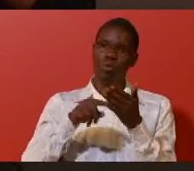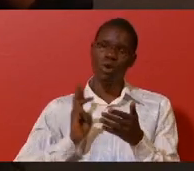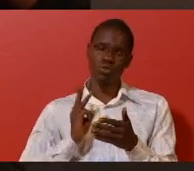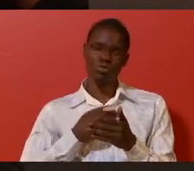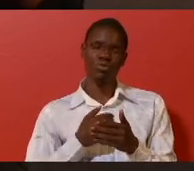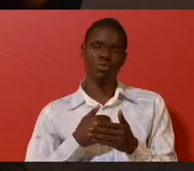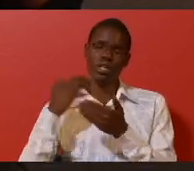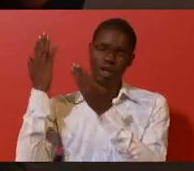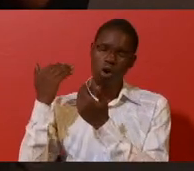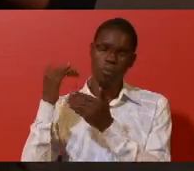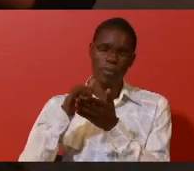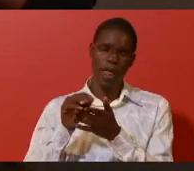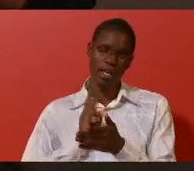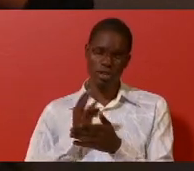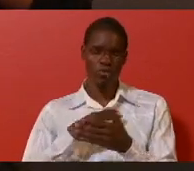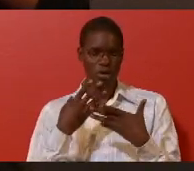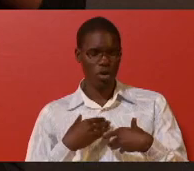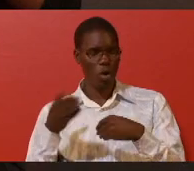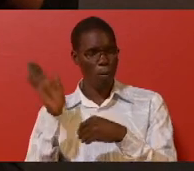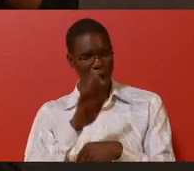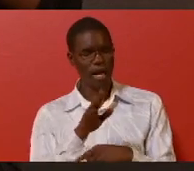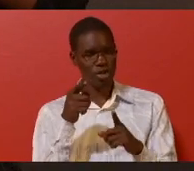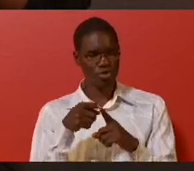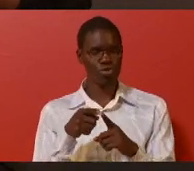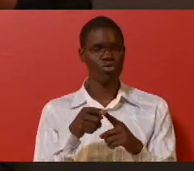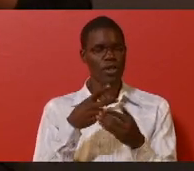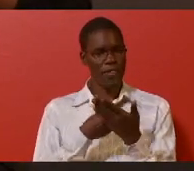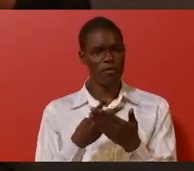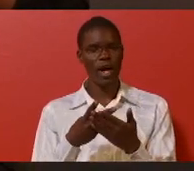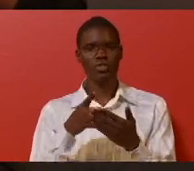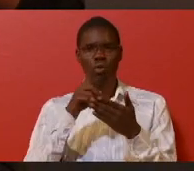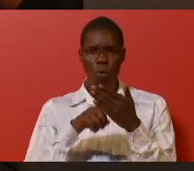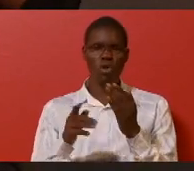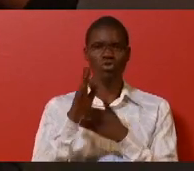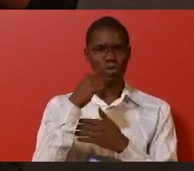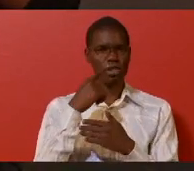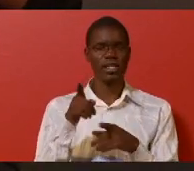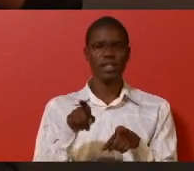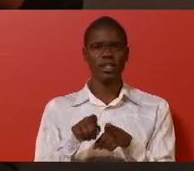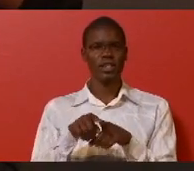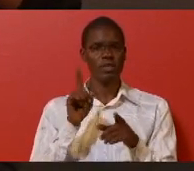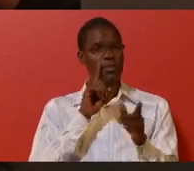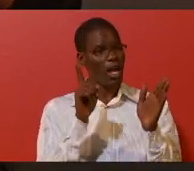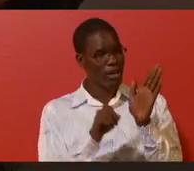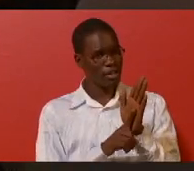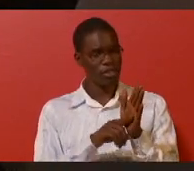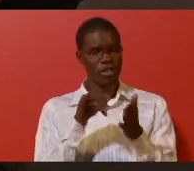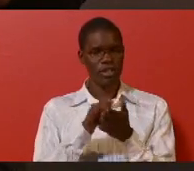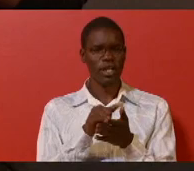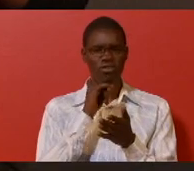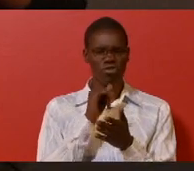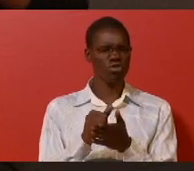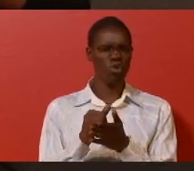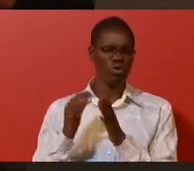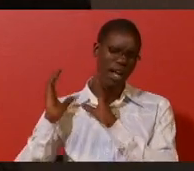will go back to Scripture, that we will go back to what God is saying and recognize that it's not a